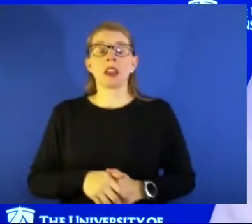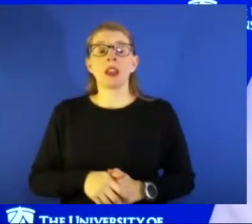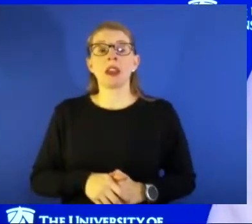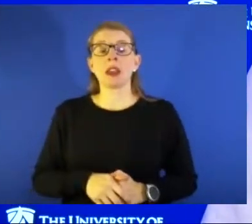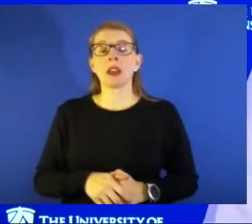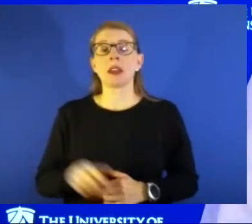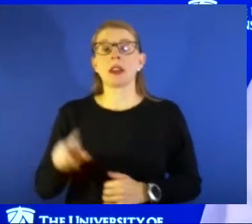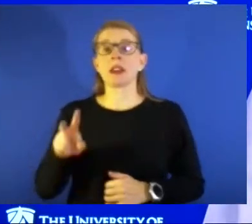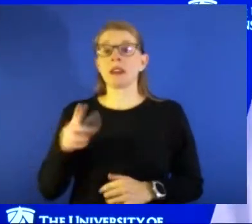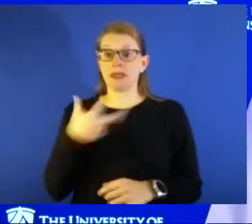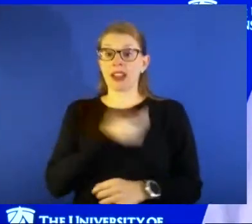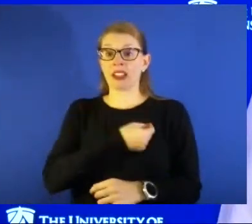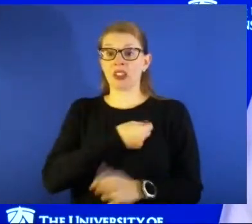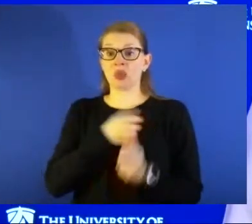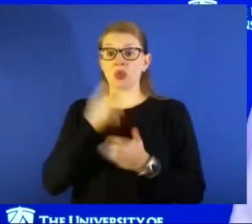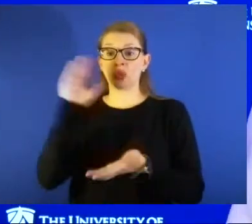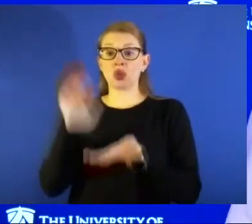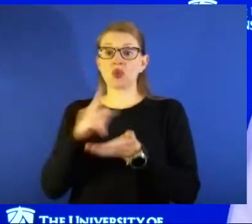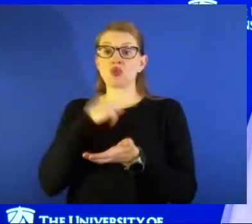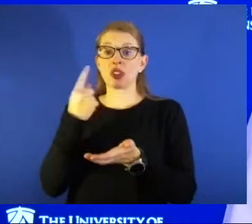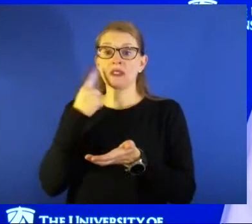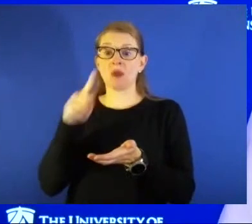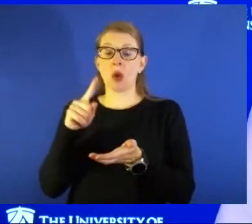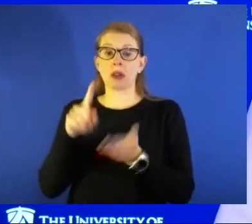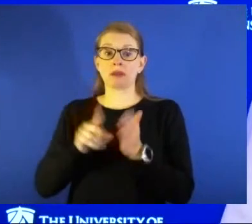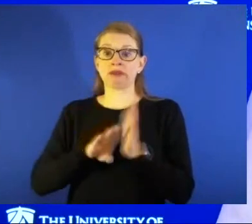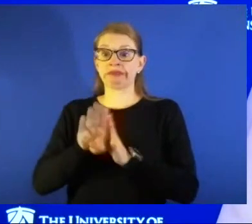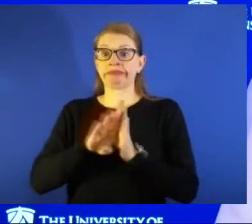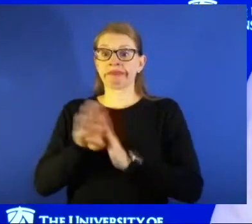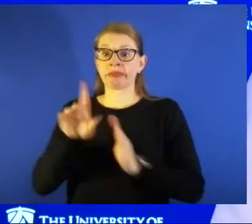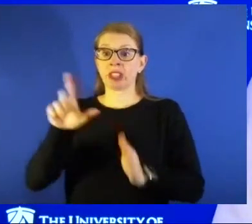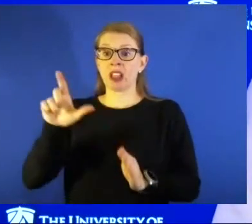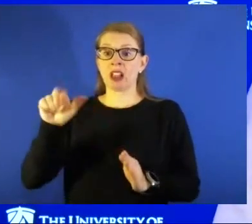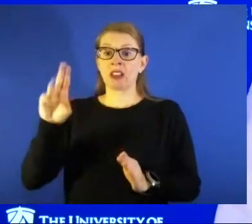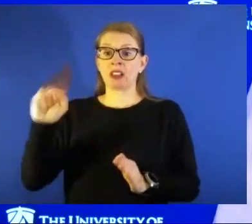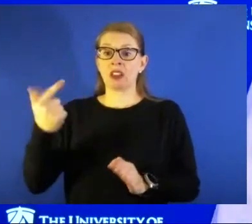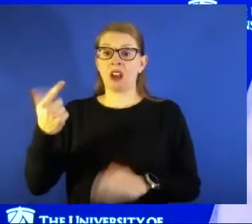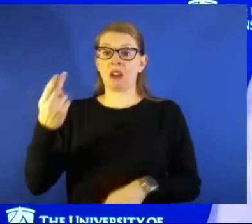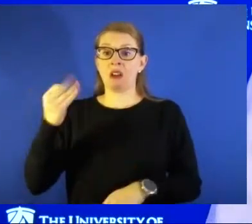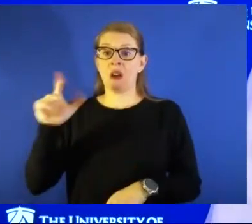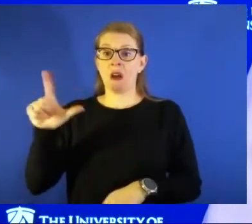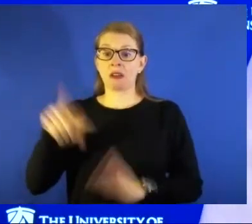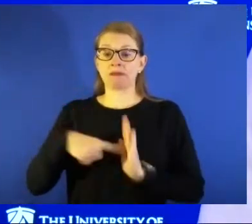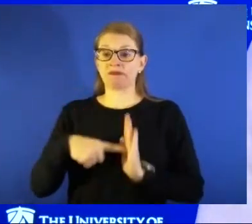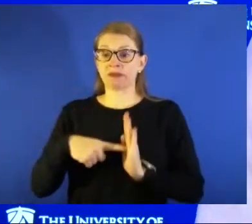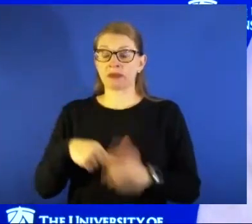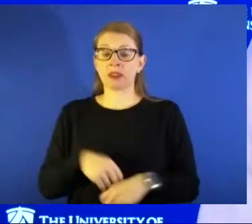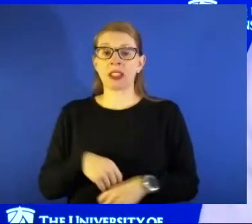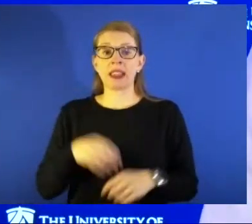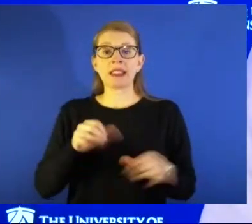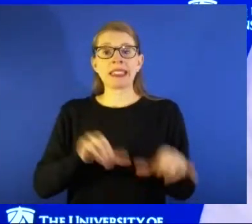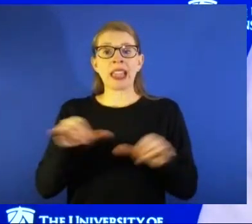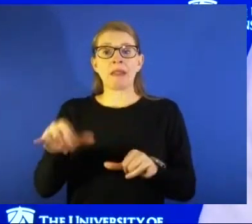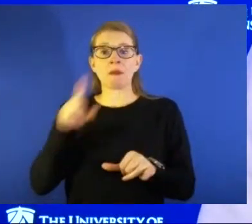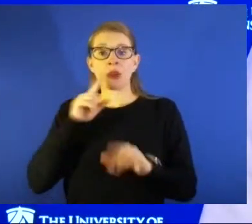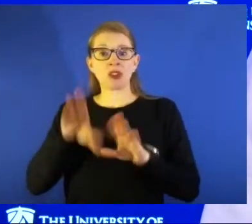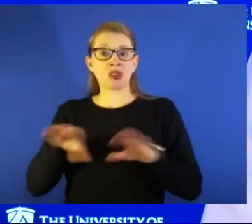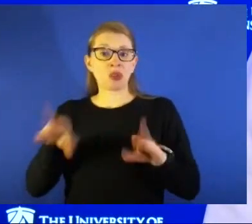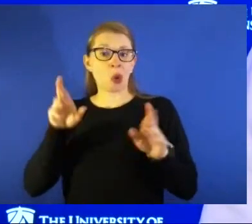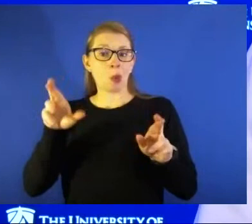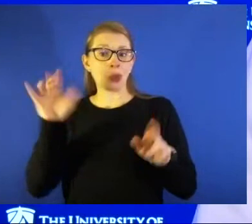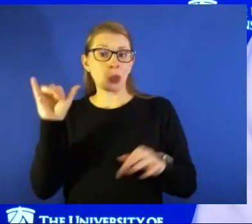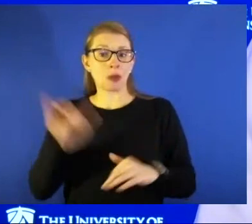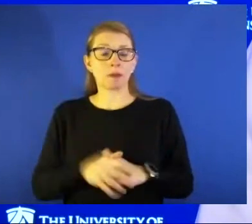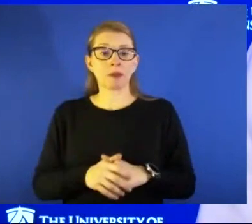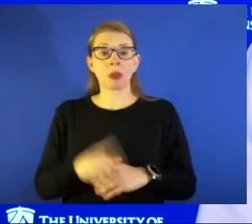long COVID. We also hope that is true for the children as well. And of course, we've heard those anecdotes of those people that have gotten 1 or 2